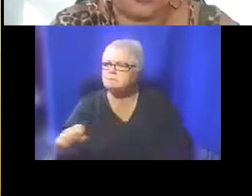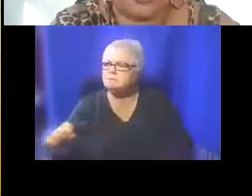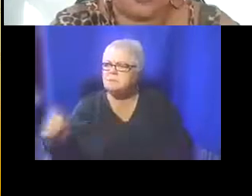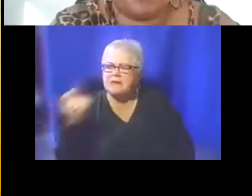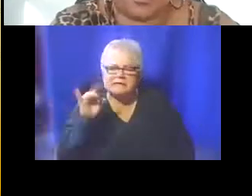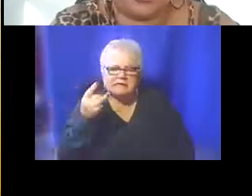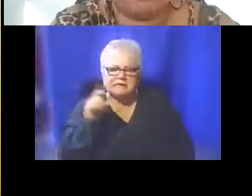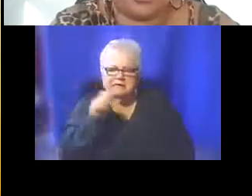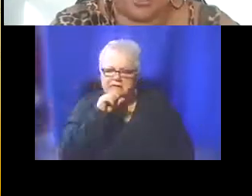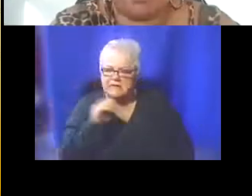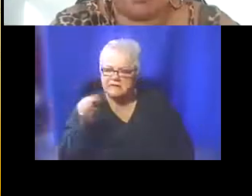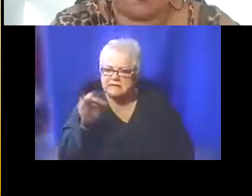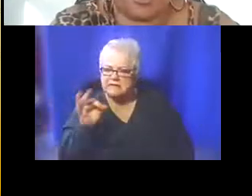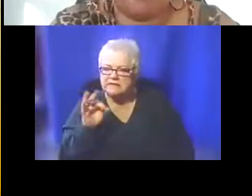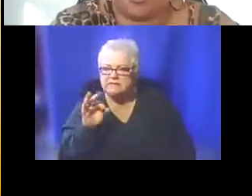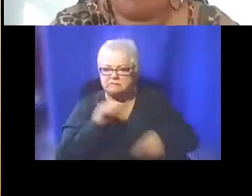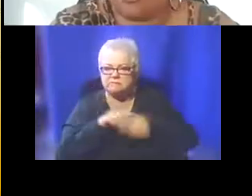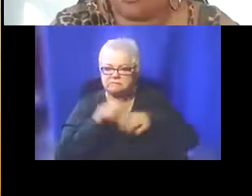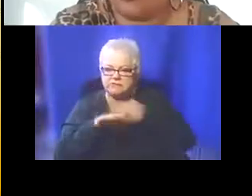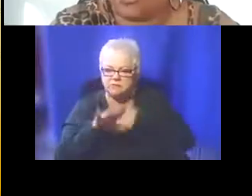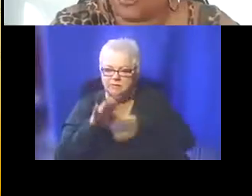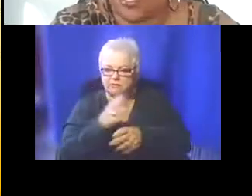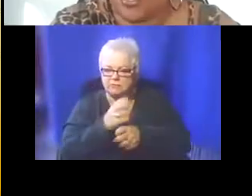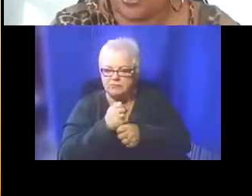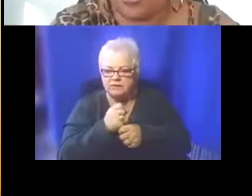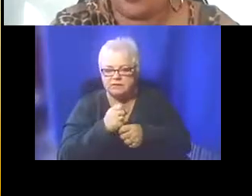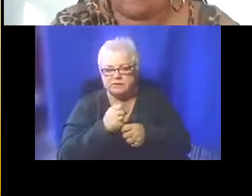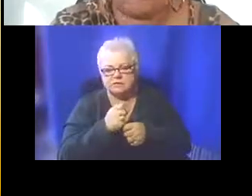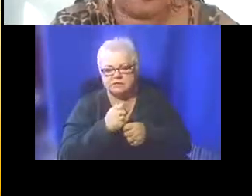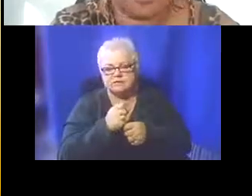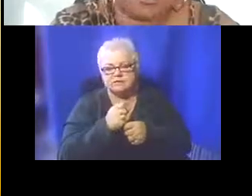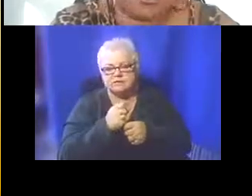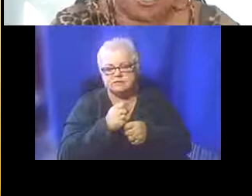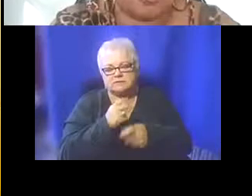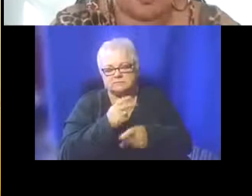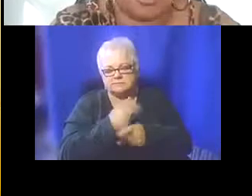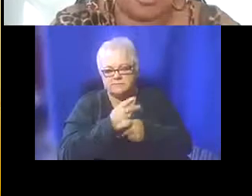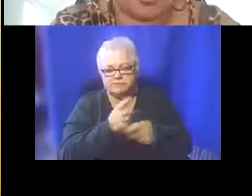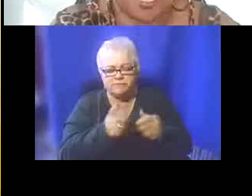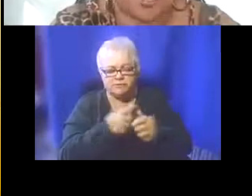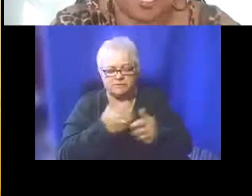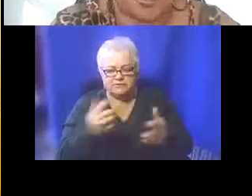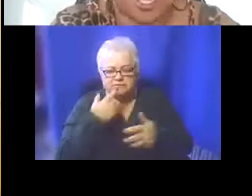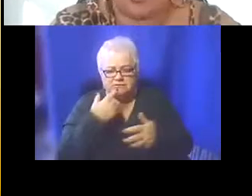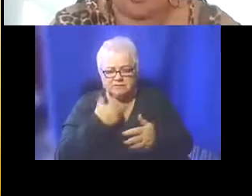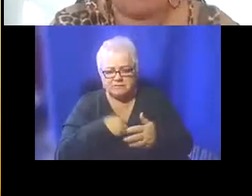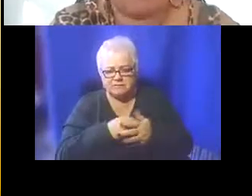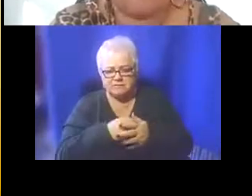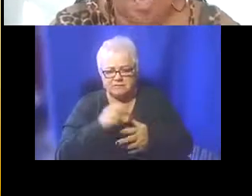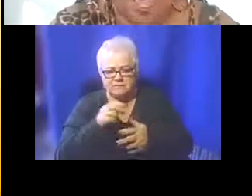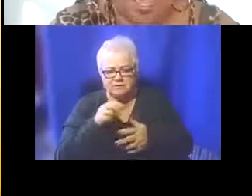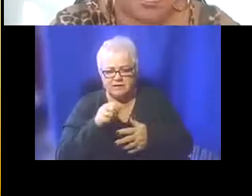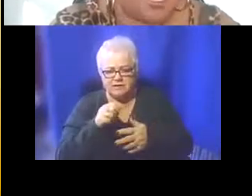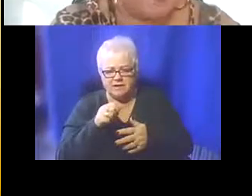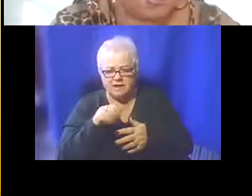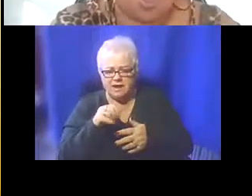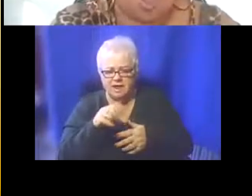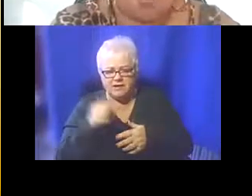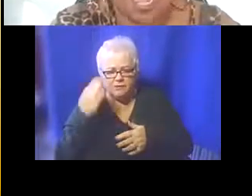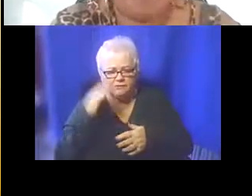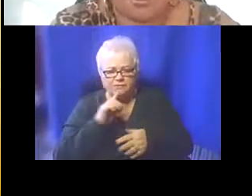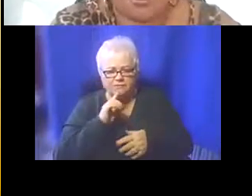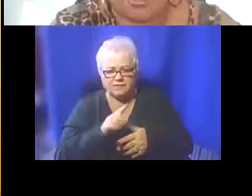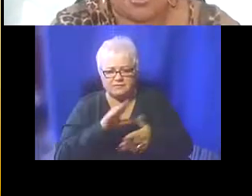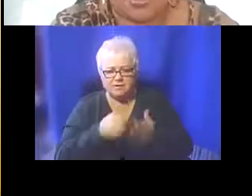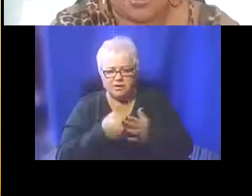18, 19 by the time she came in, the first time she came in. And the first thing she said to me is, Ayana, I know for a fact that